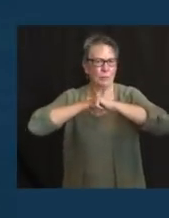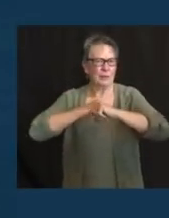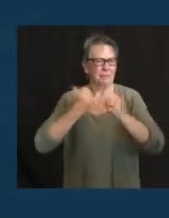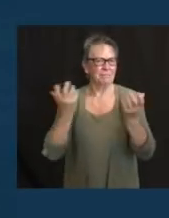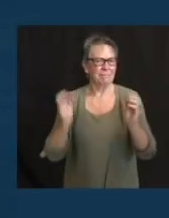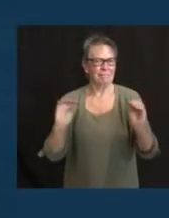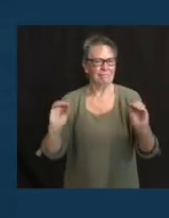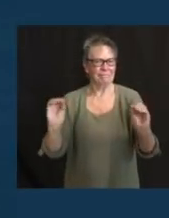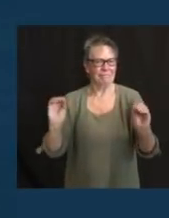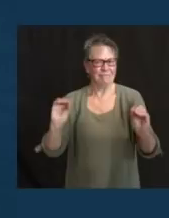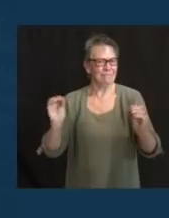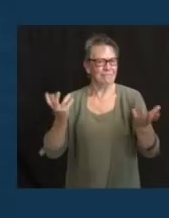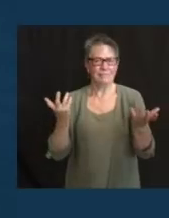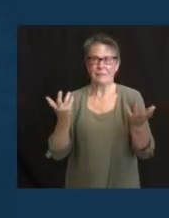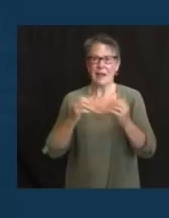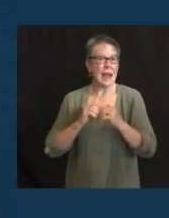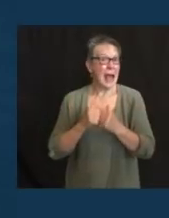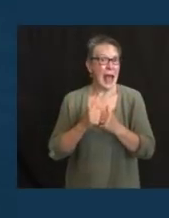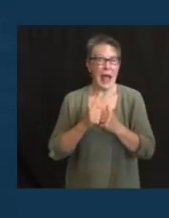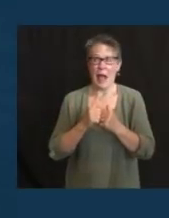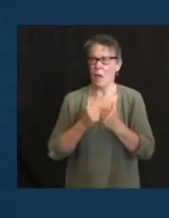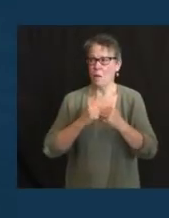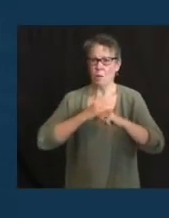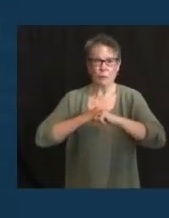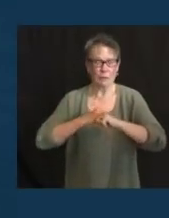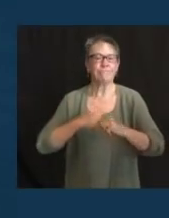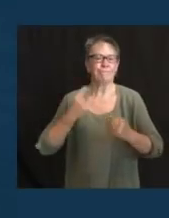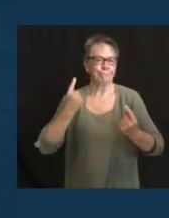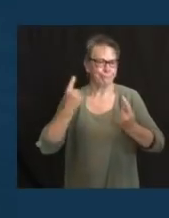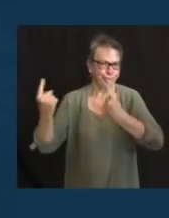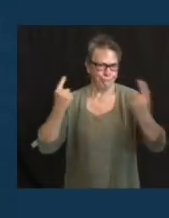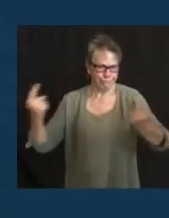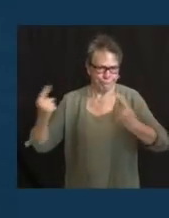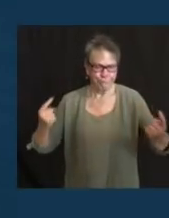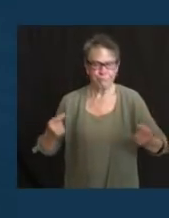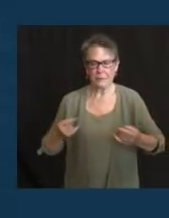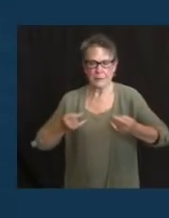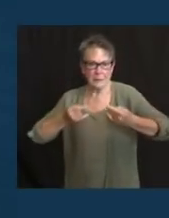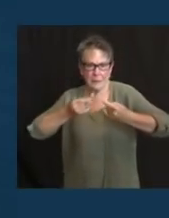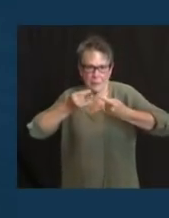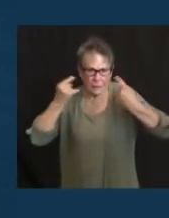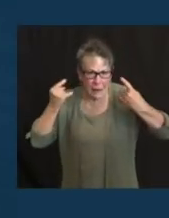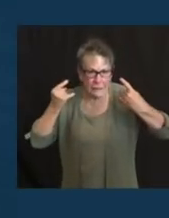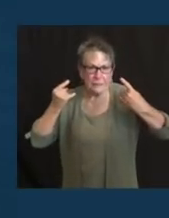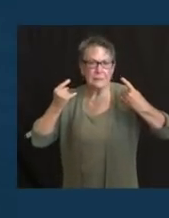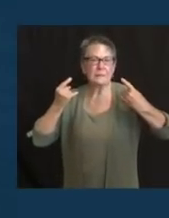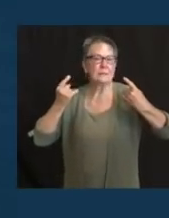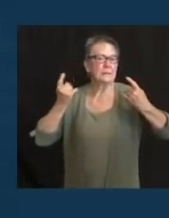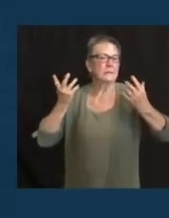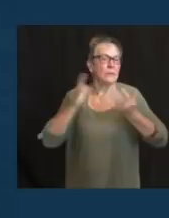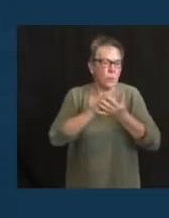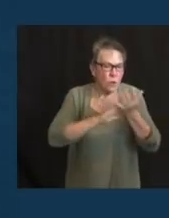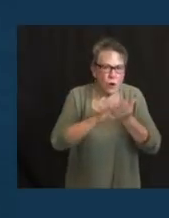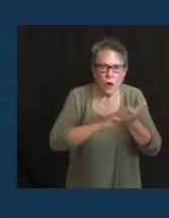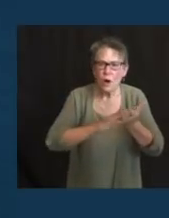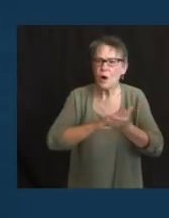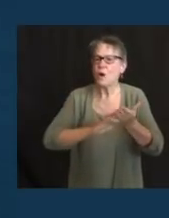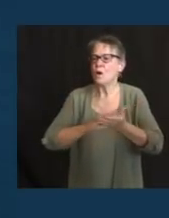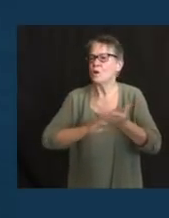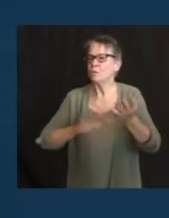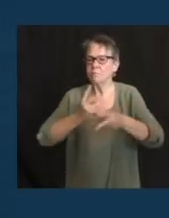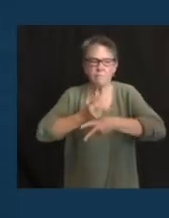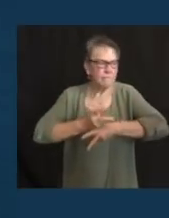distancing, face covering, washing hands with soap and water, but importantly, testing and contact